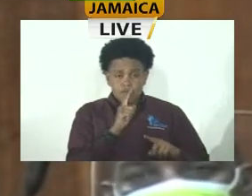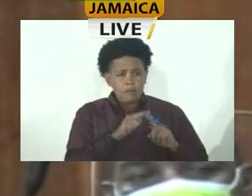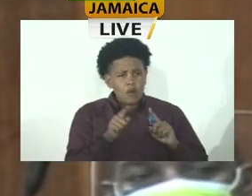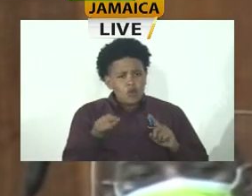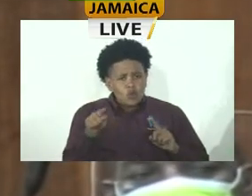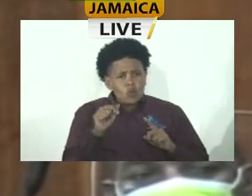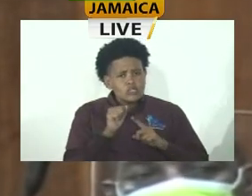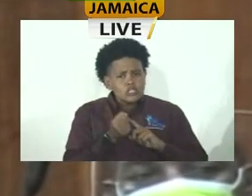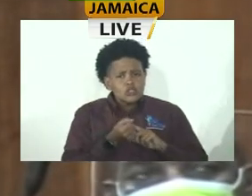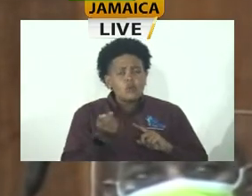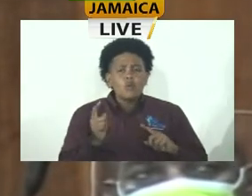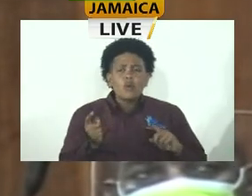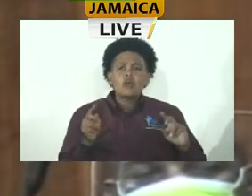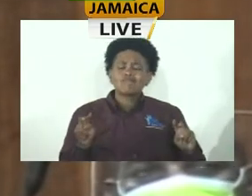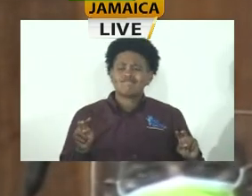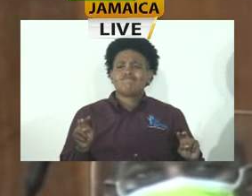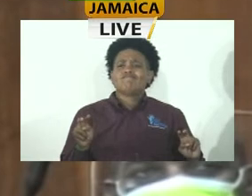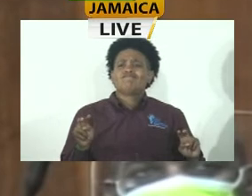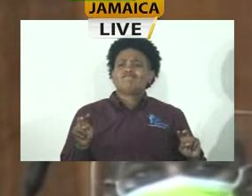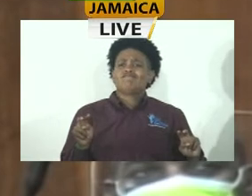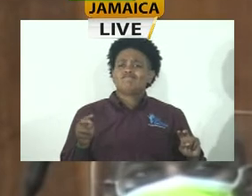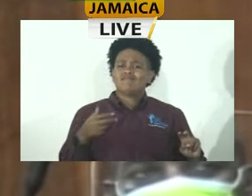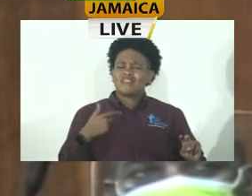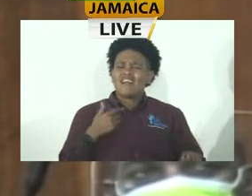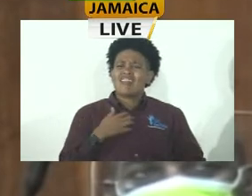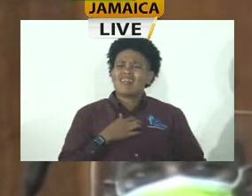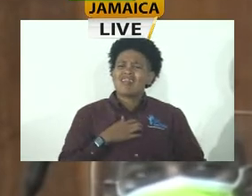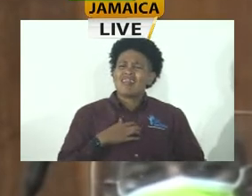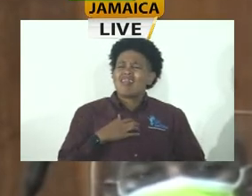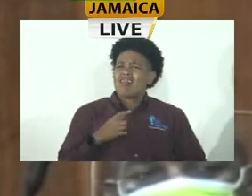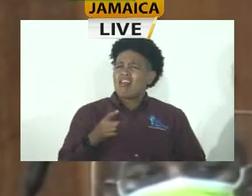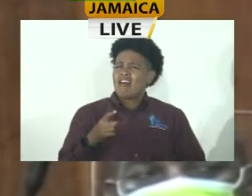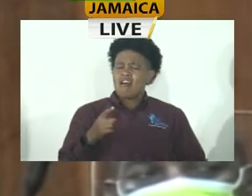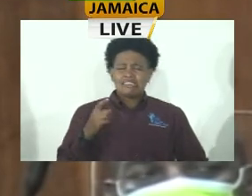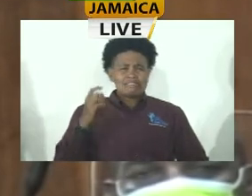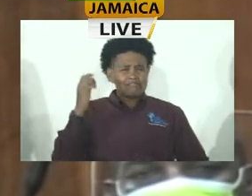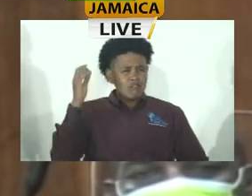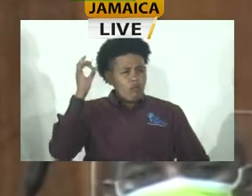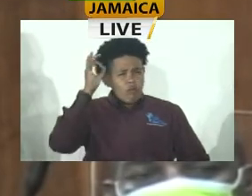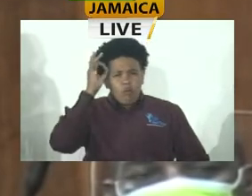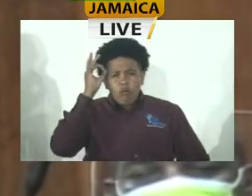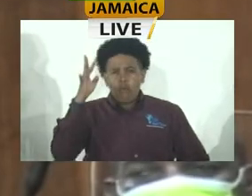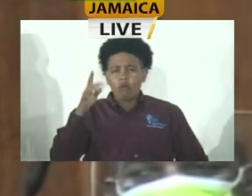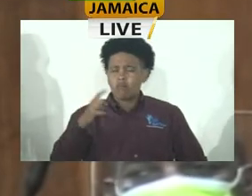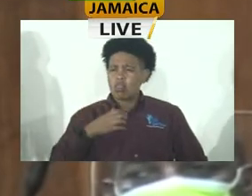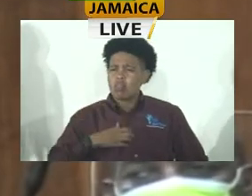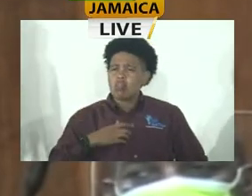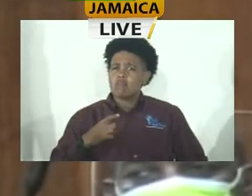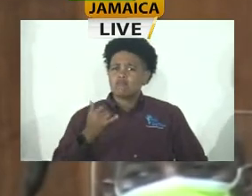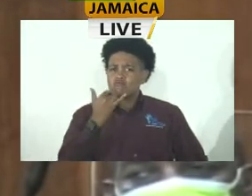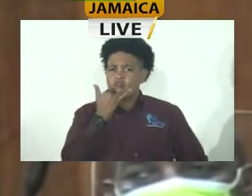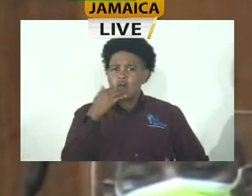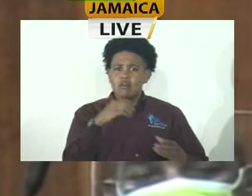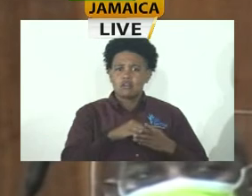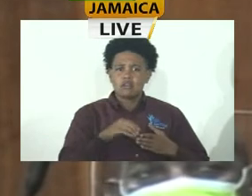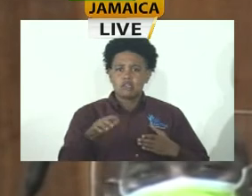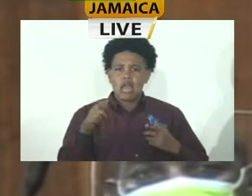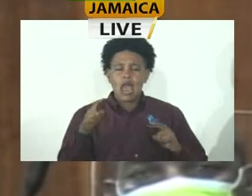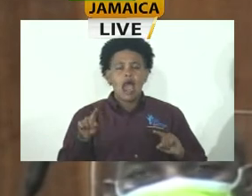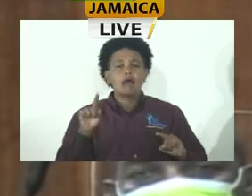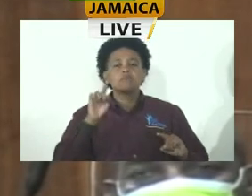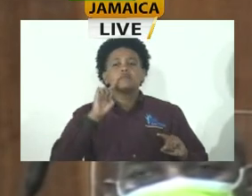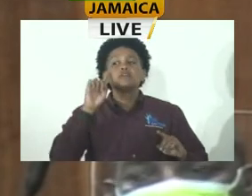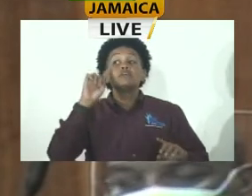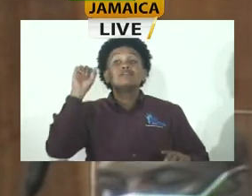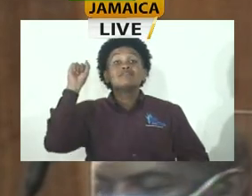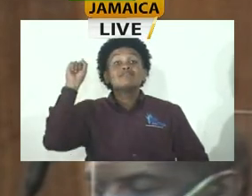cases where you have grievous egregious wrongs that the signal should